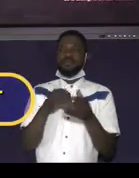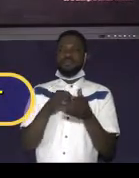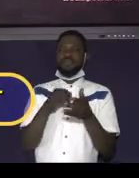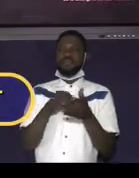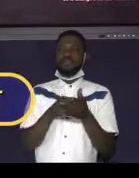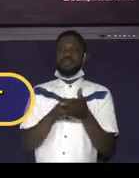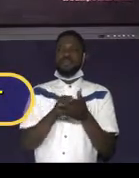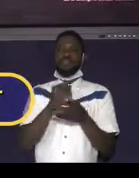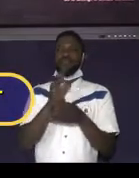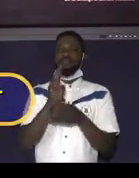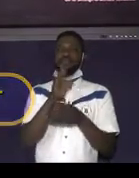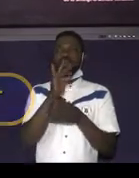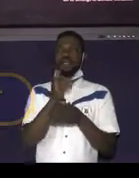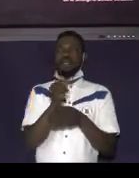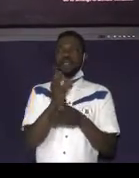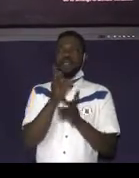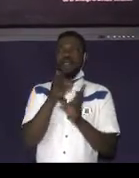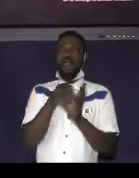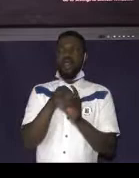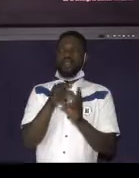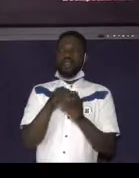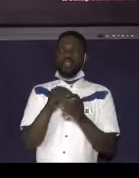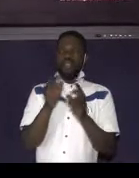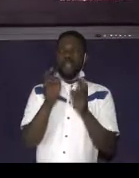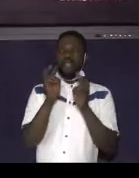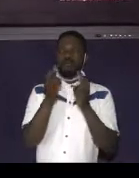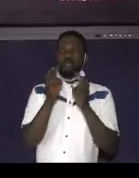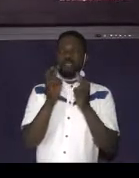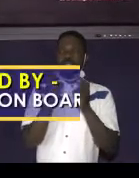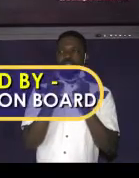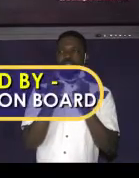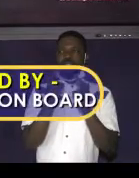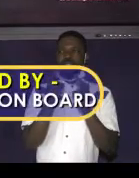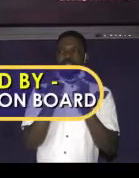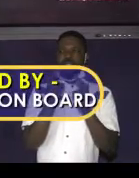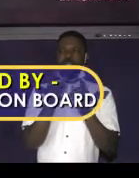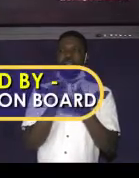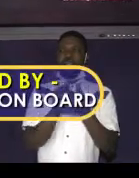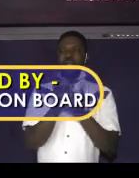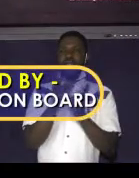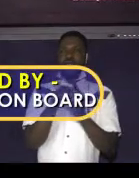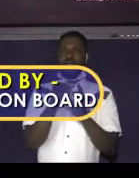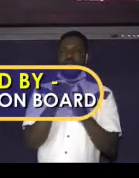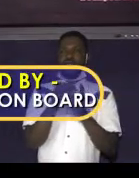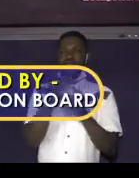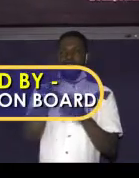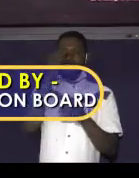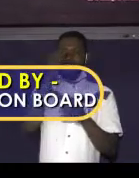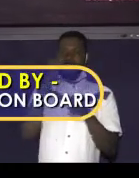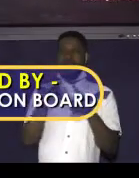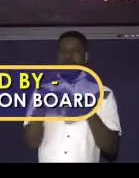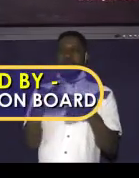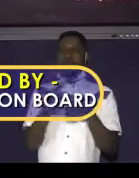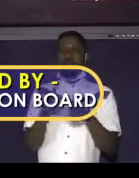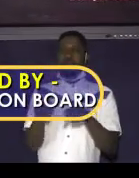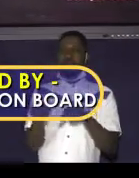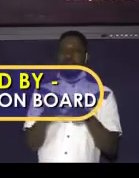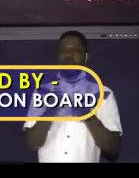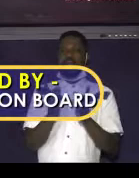A sentence usually contains a subject. That subject is also known as the performer of an